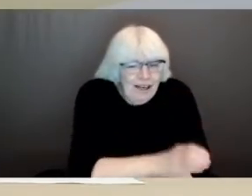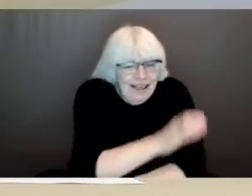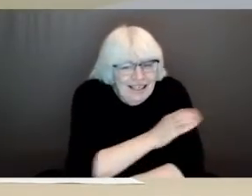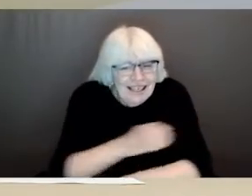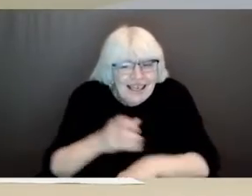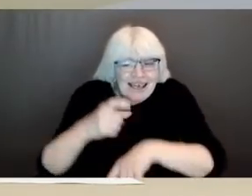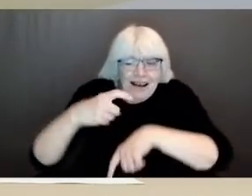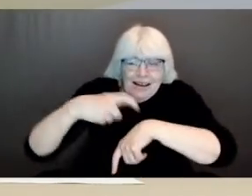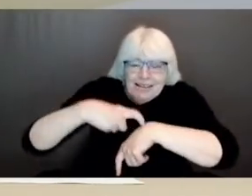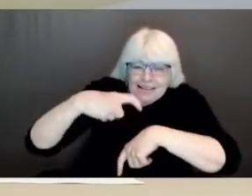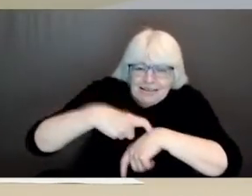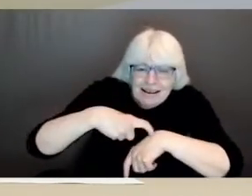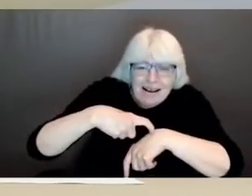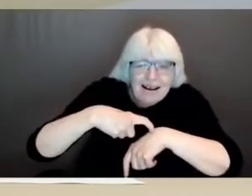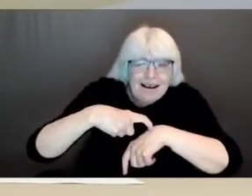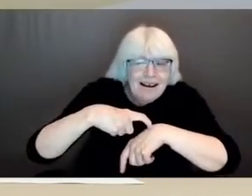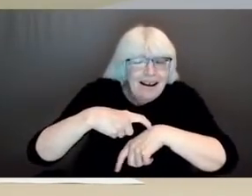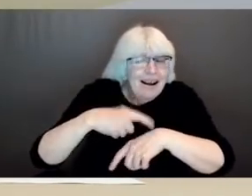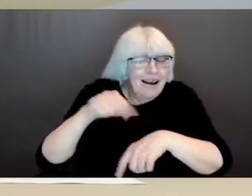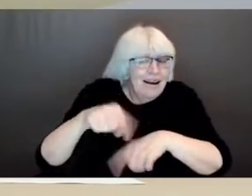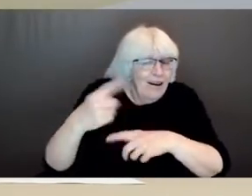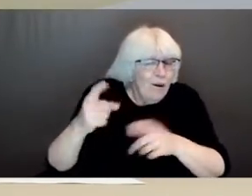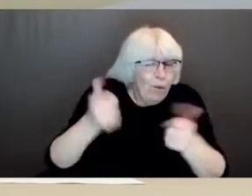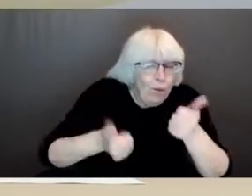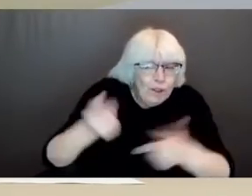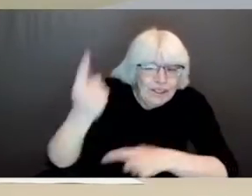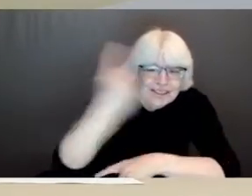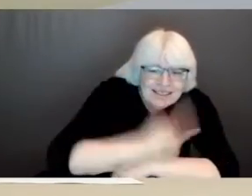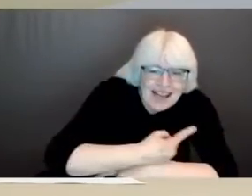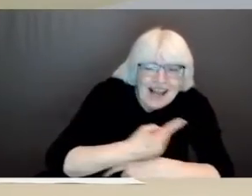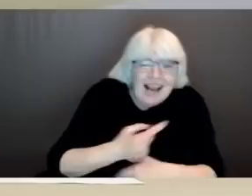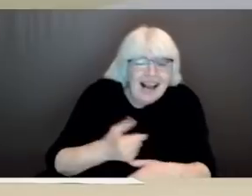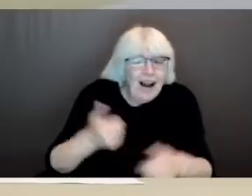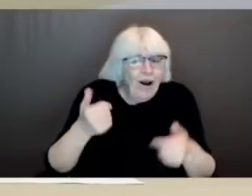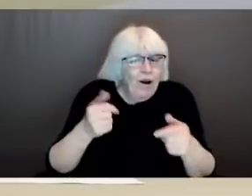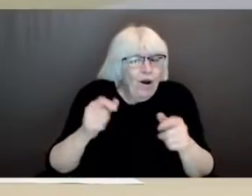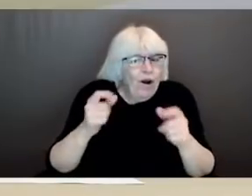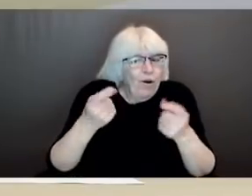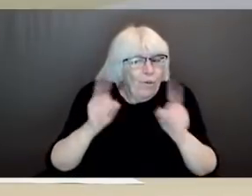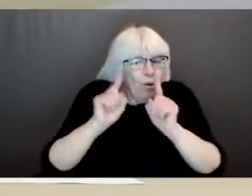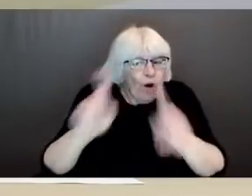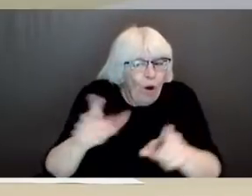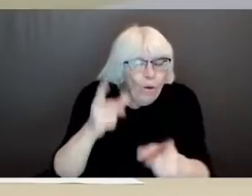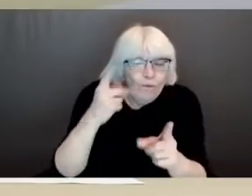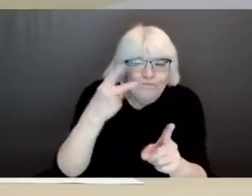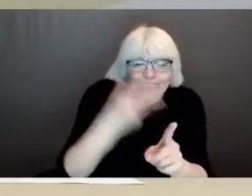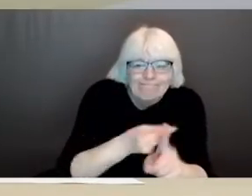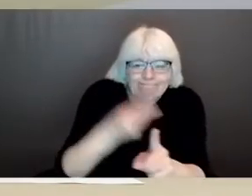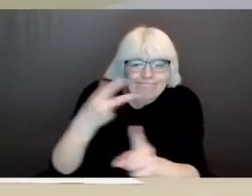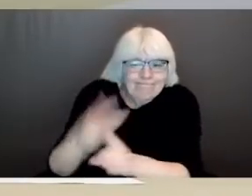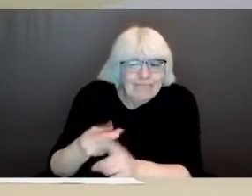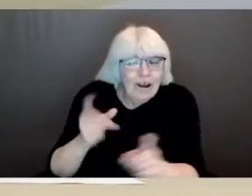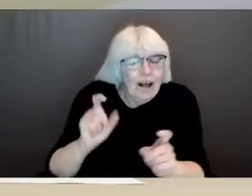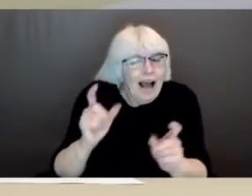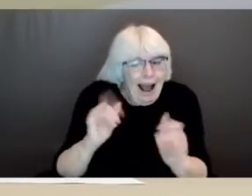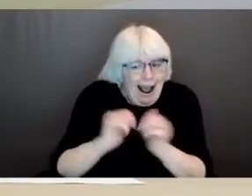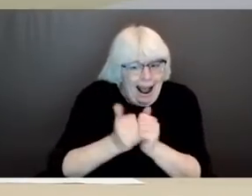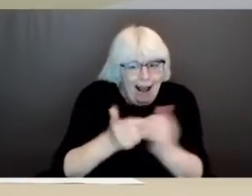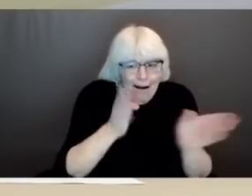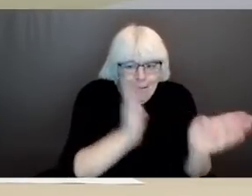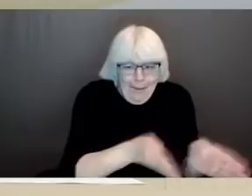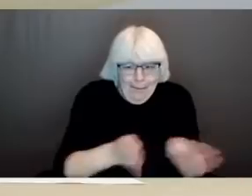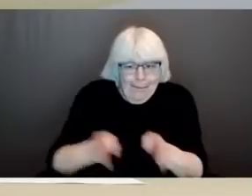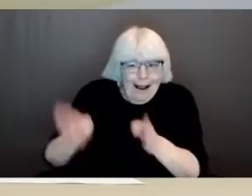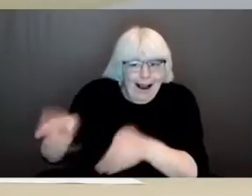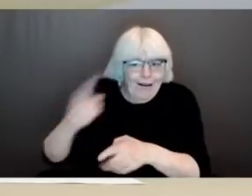clinics happen? So they're having those conversations and trying to. I think the plan